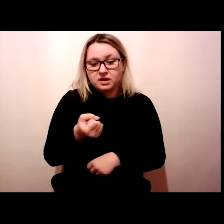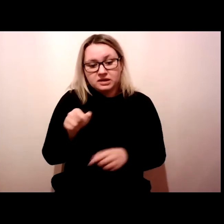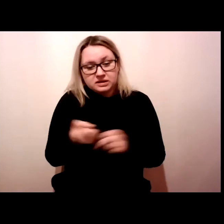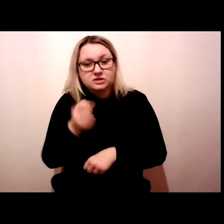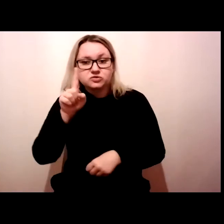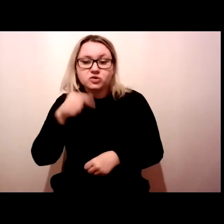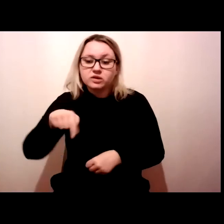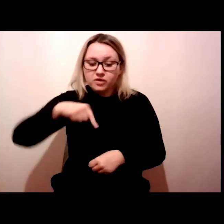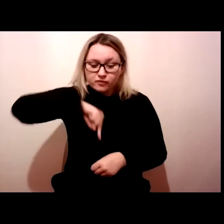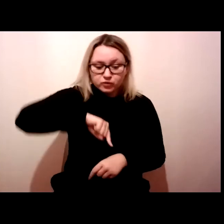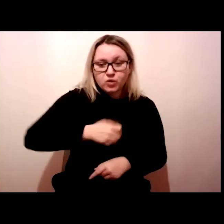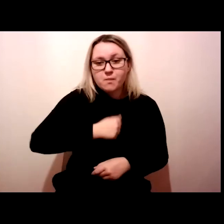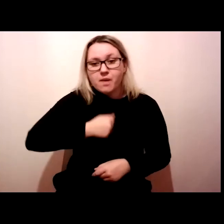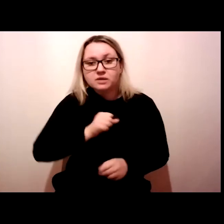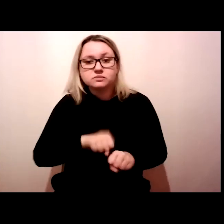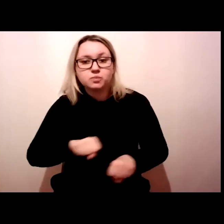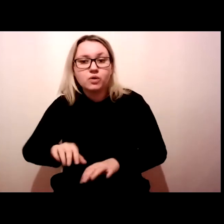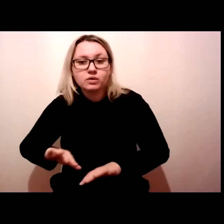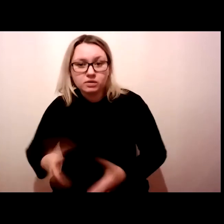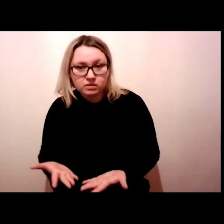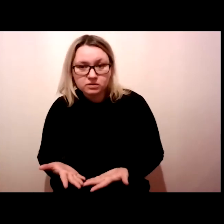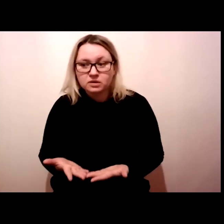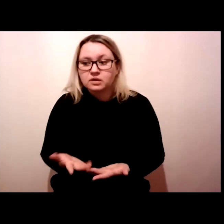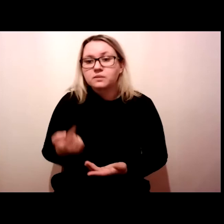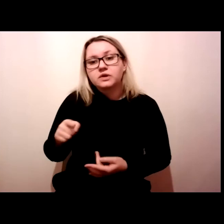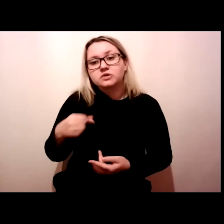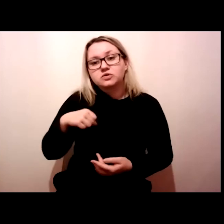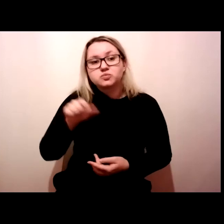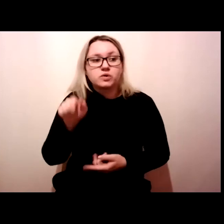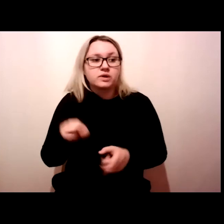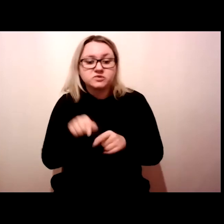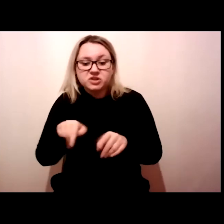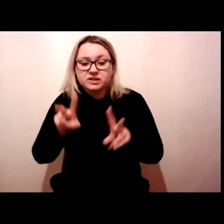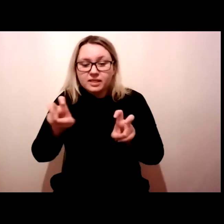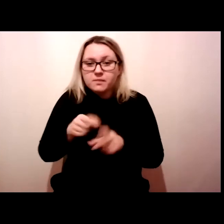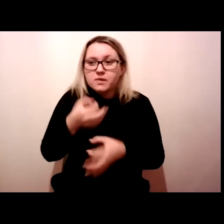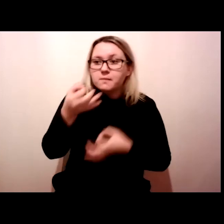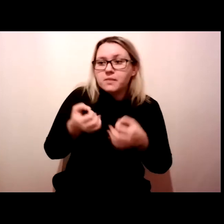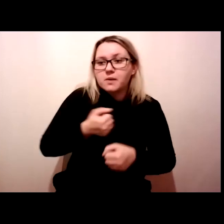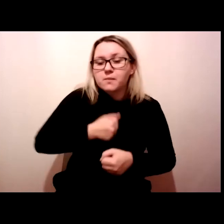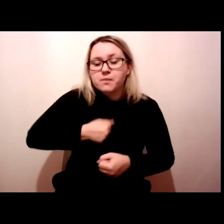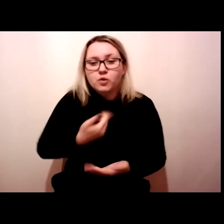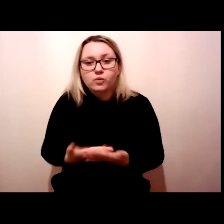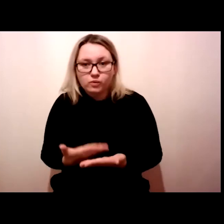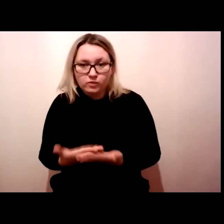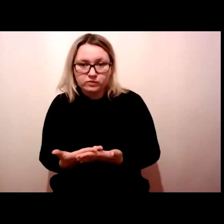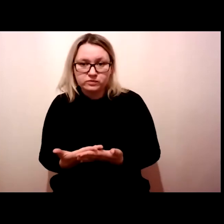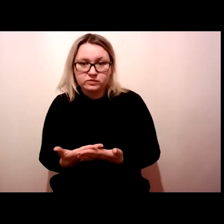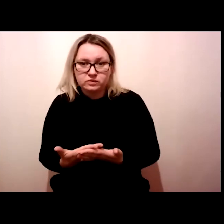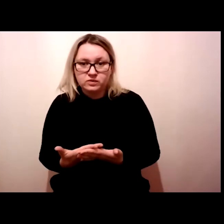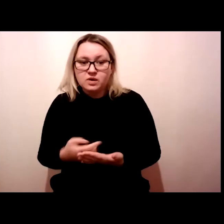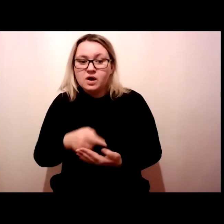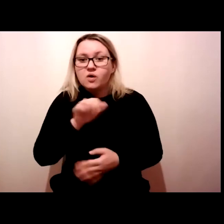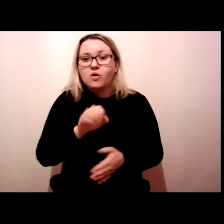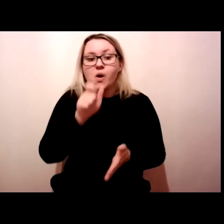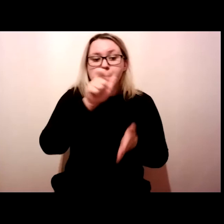of view. We have to understand our own fears, because there are certain subjects that we are afraid